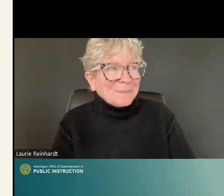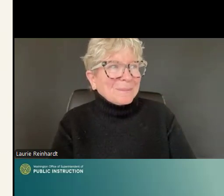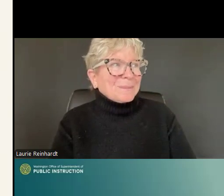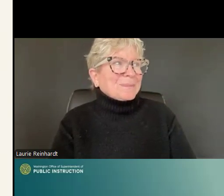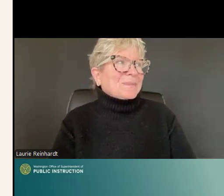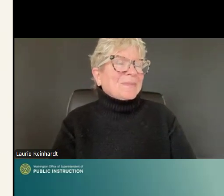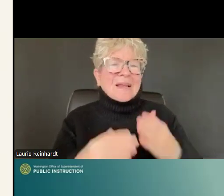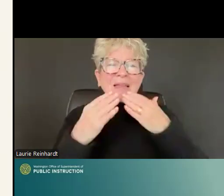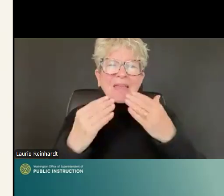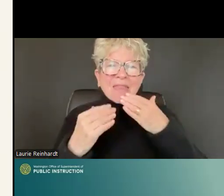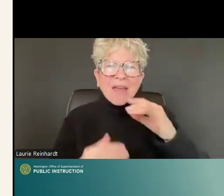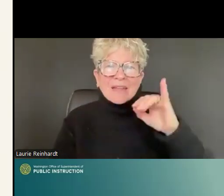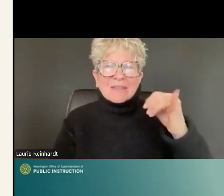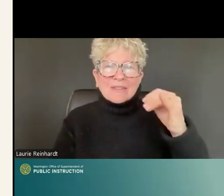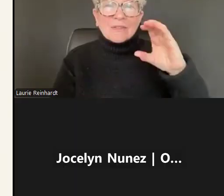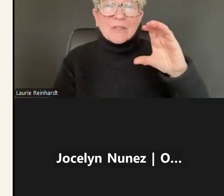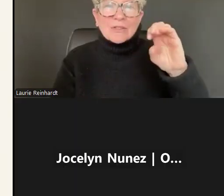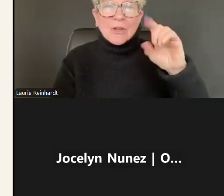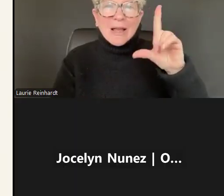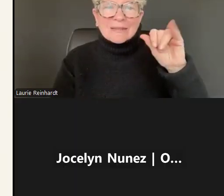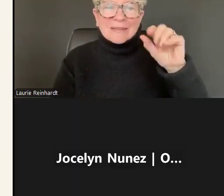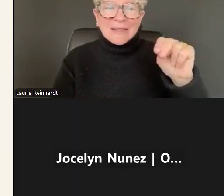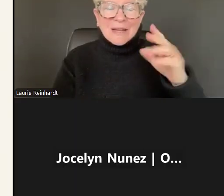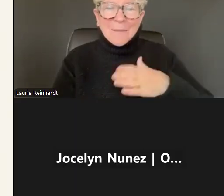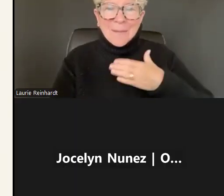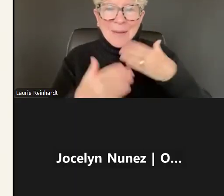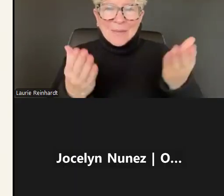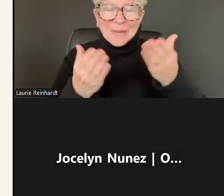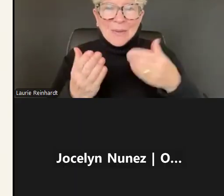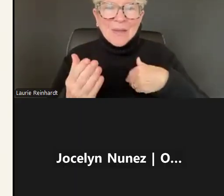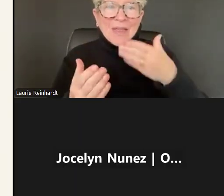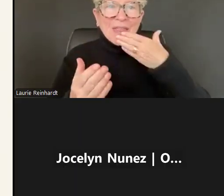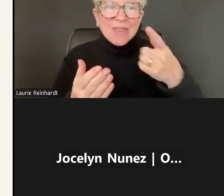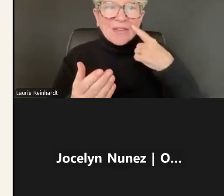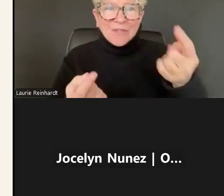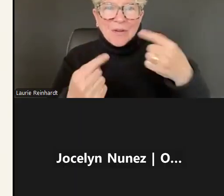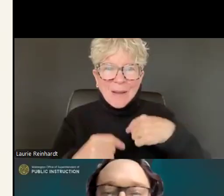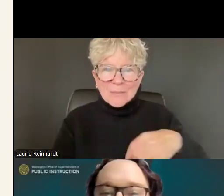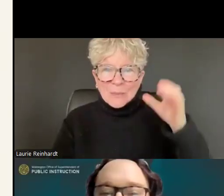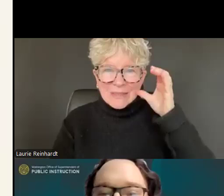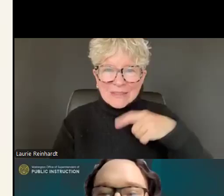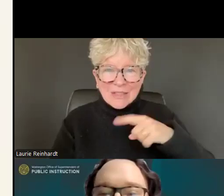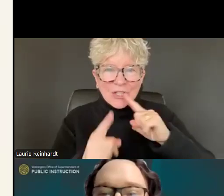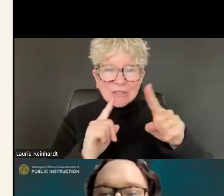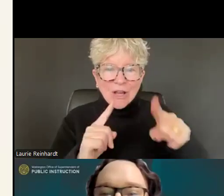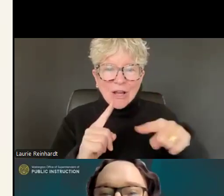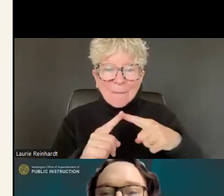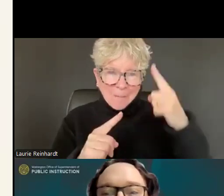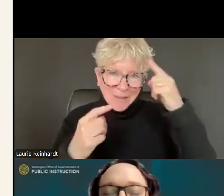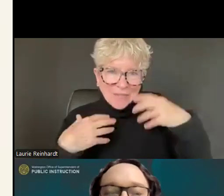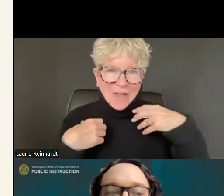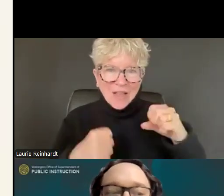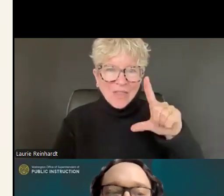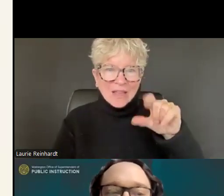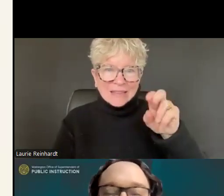Yeah, thanks, Jocelyn. Happy to be here. And thanks for everyone being here to kind of listen in and talk about mental health literacy and just mental health in